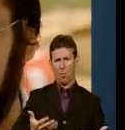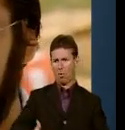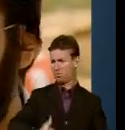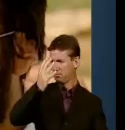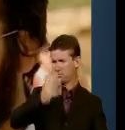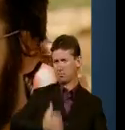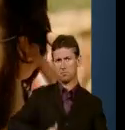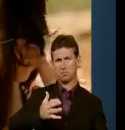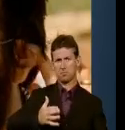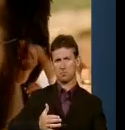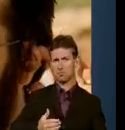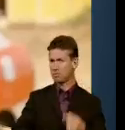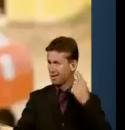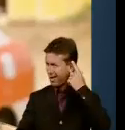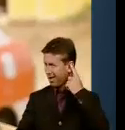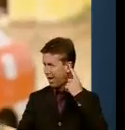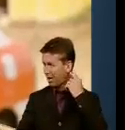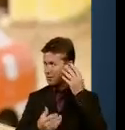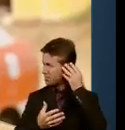ear.